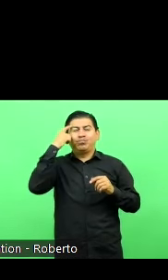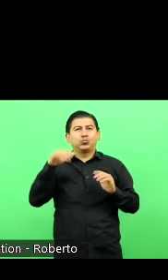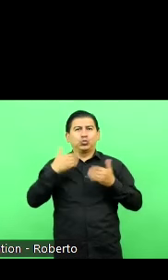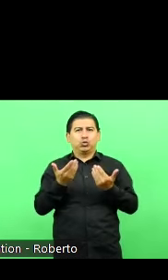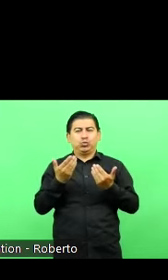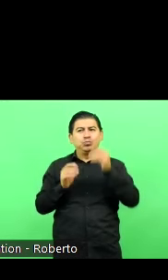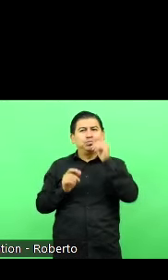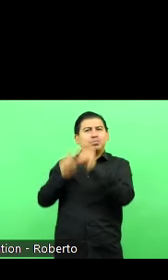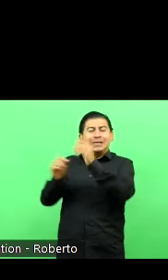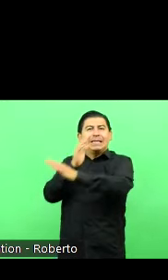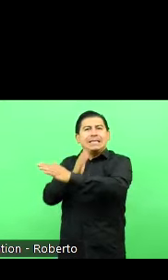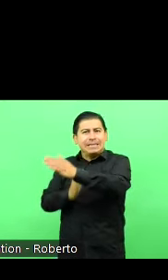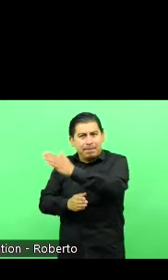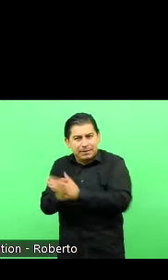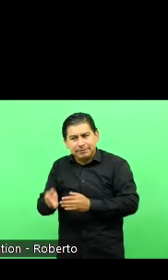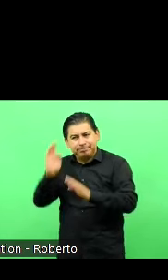and older persons.